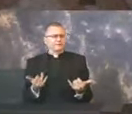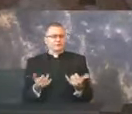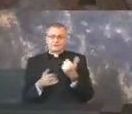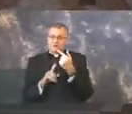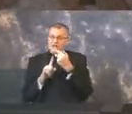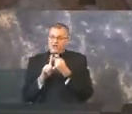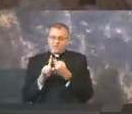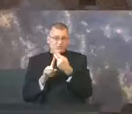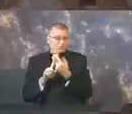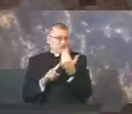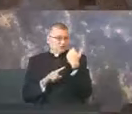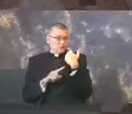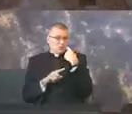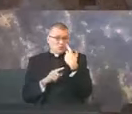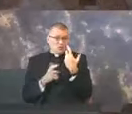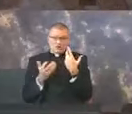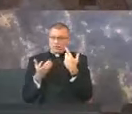saw approaching?